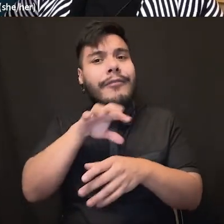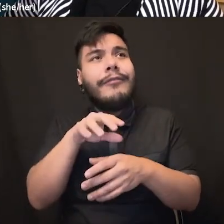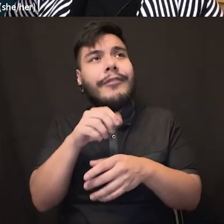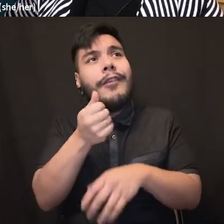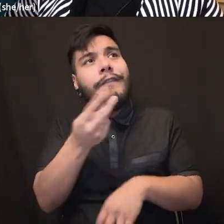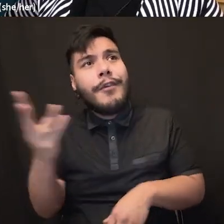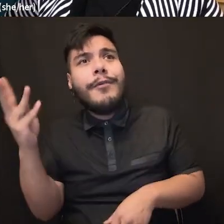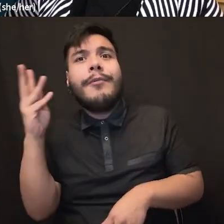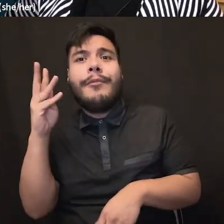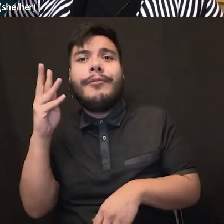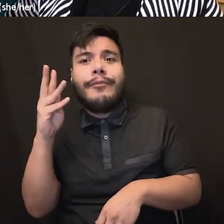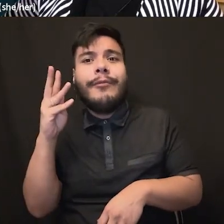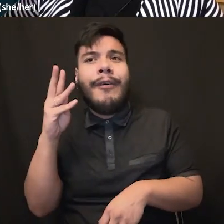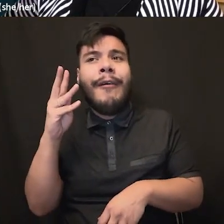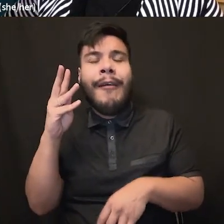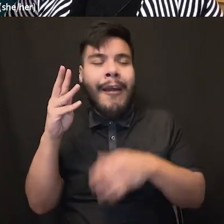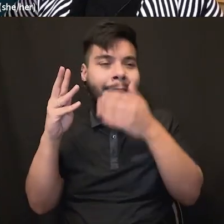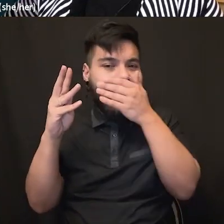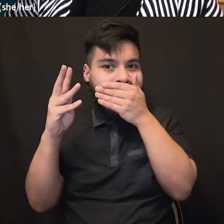where, like,